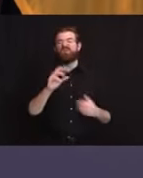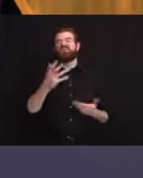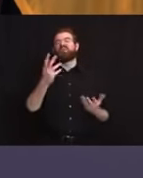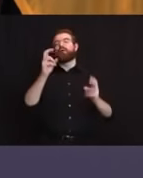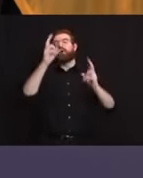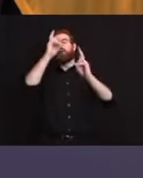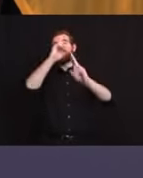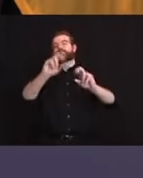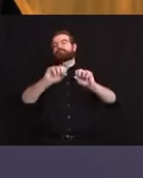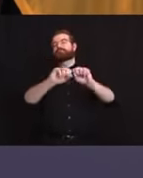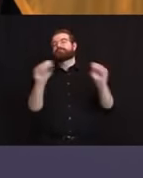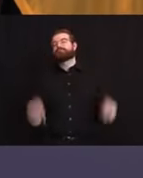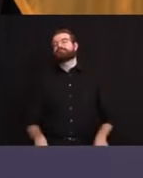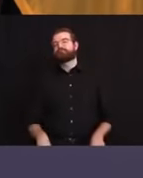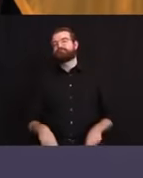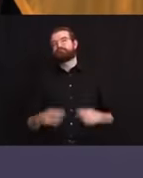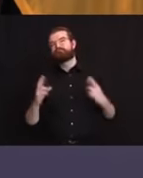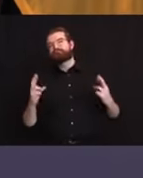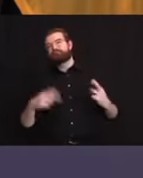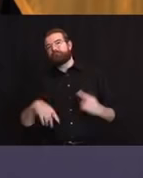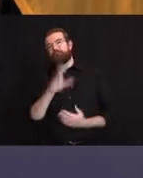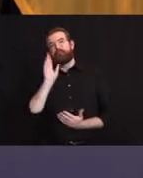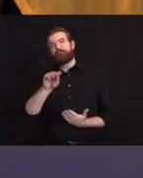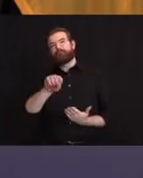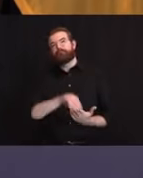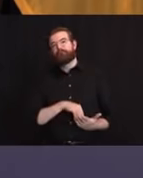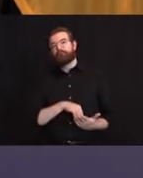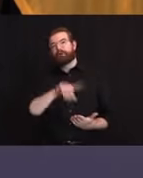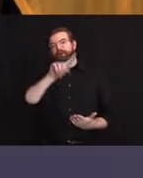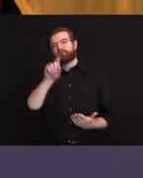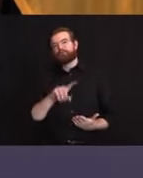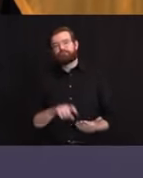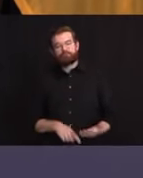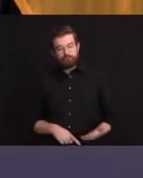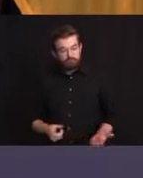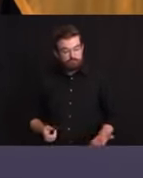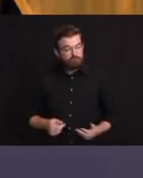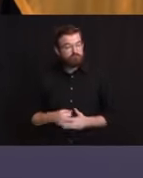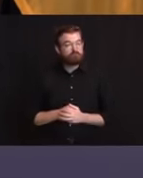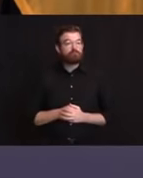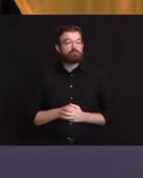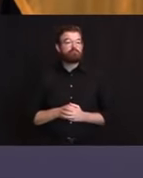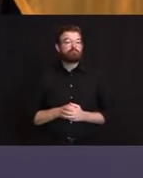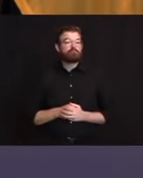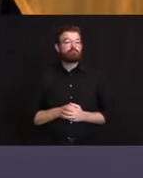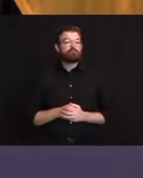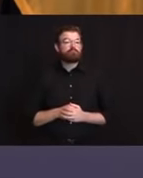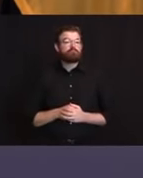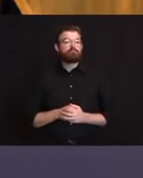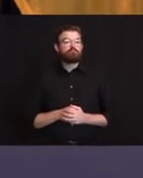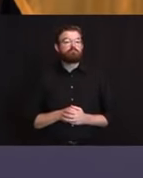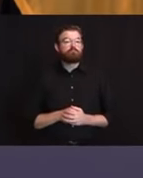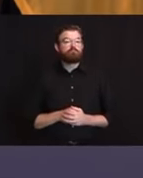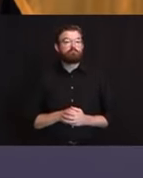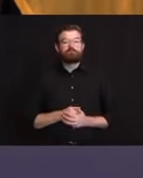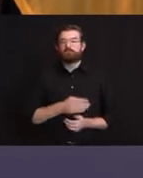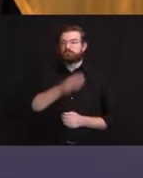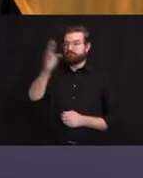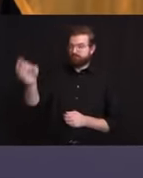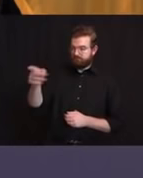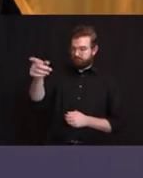shows traffic fatalities have returned to pre-pandemic levels despite fewer cars on the road, and what could you attribute that